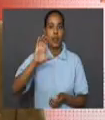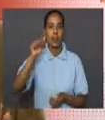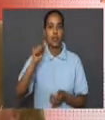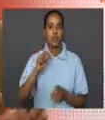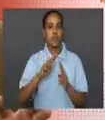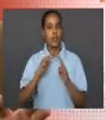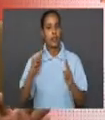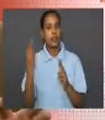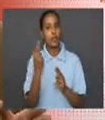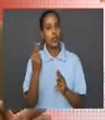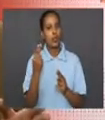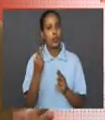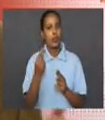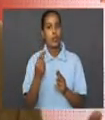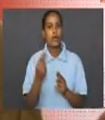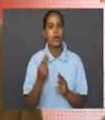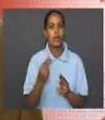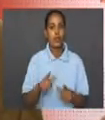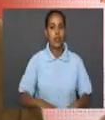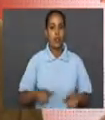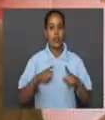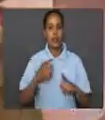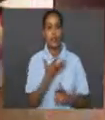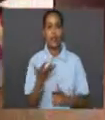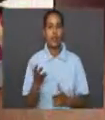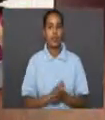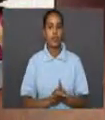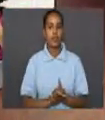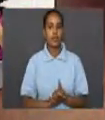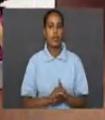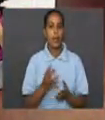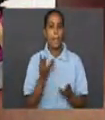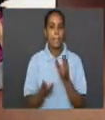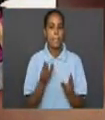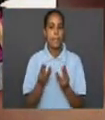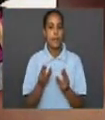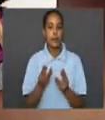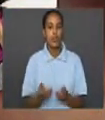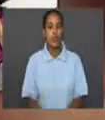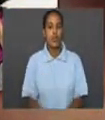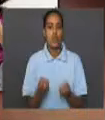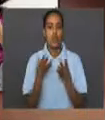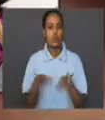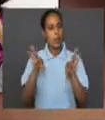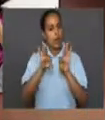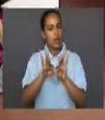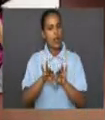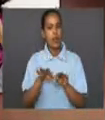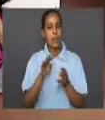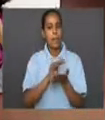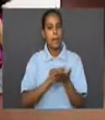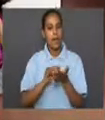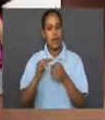Calcium is a very important part of living matter. By mass, it is the most abundant